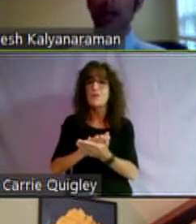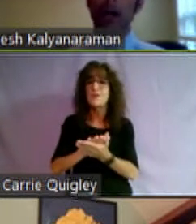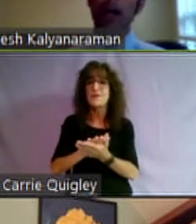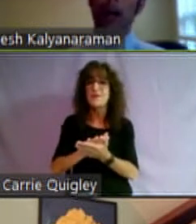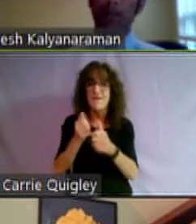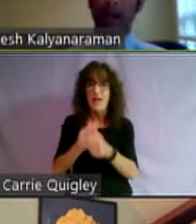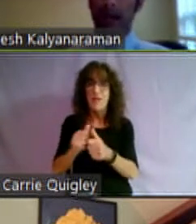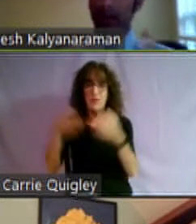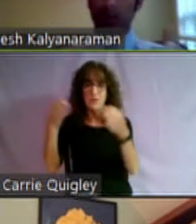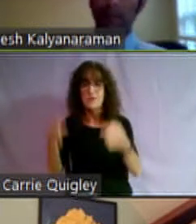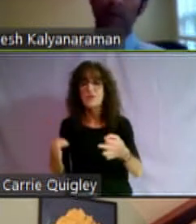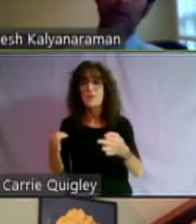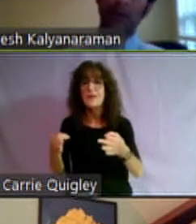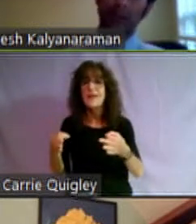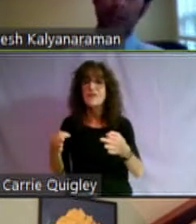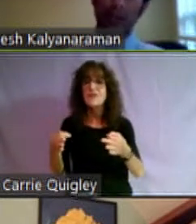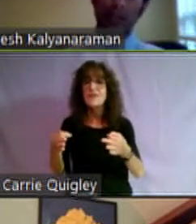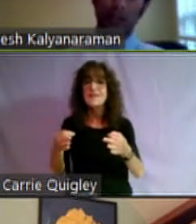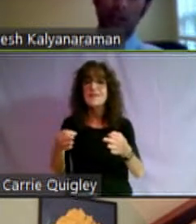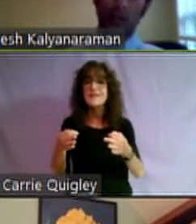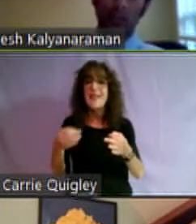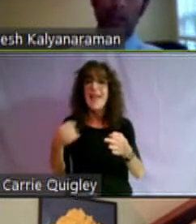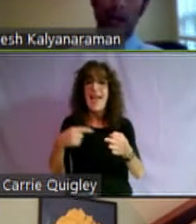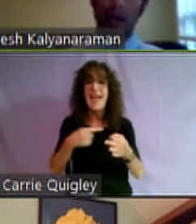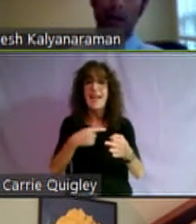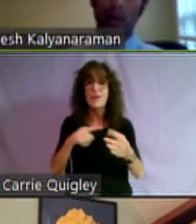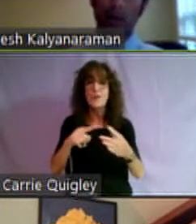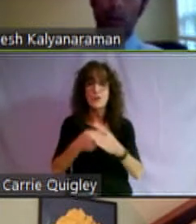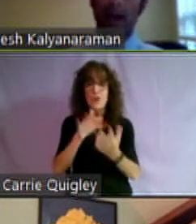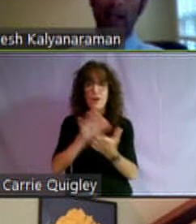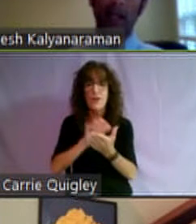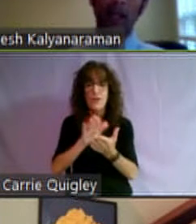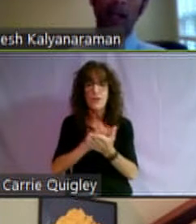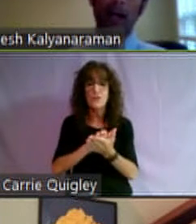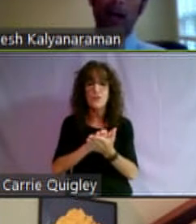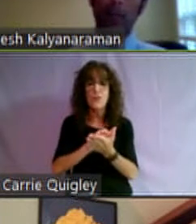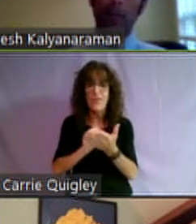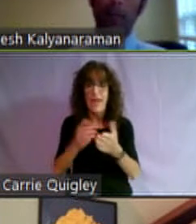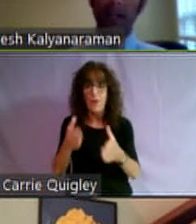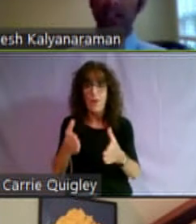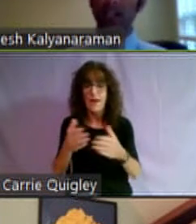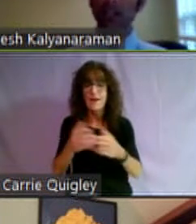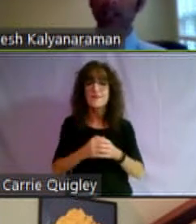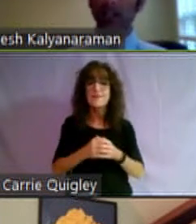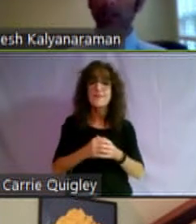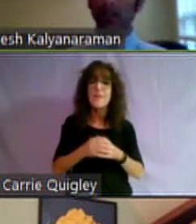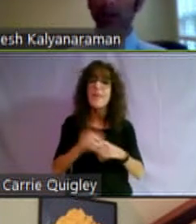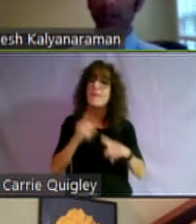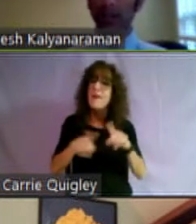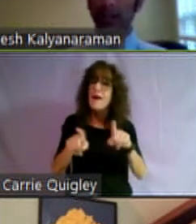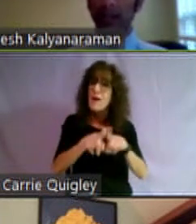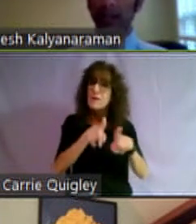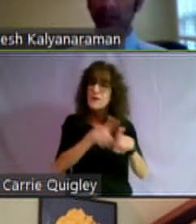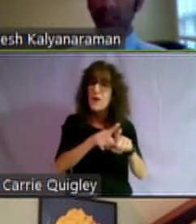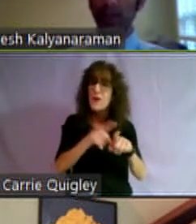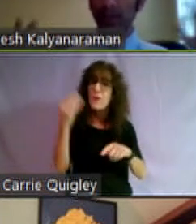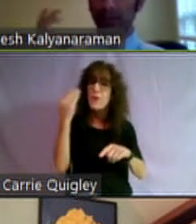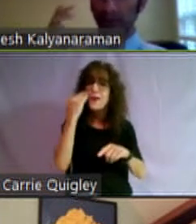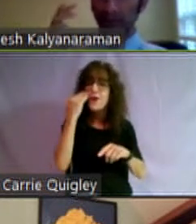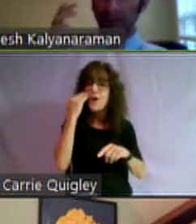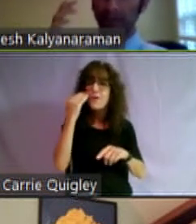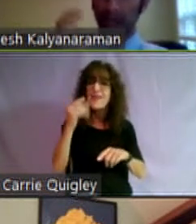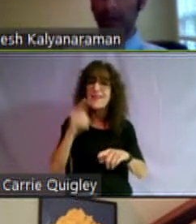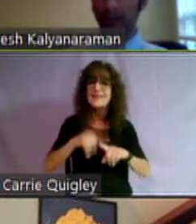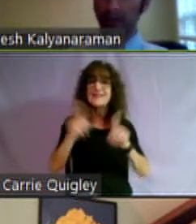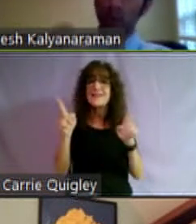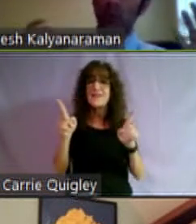determinations, and we absolutely are starting the school year that way. But additionally, we know that it's really different